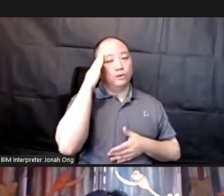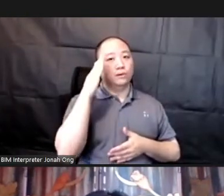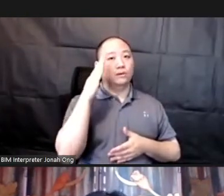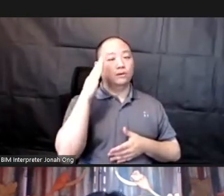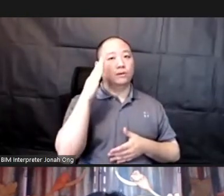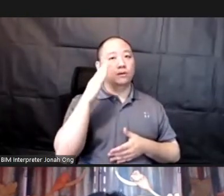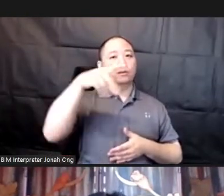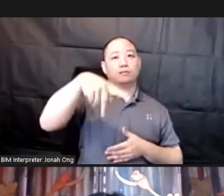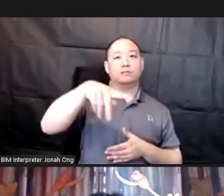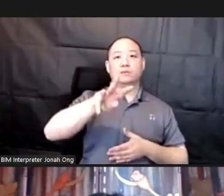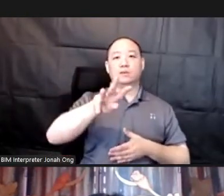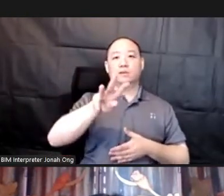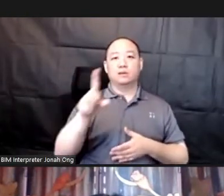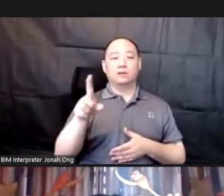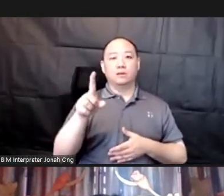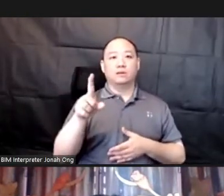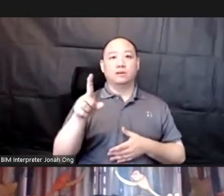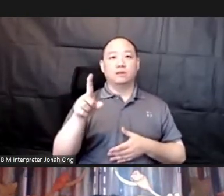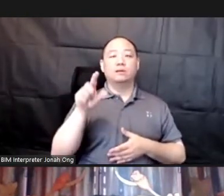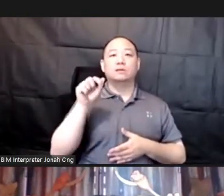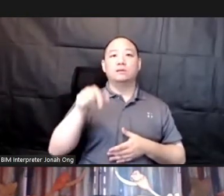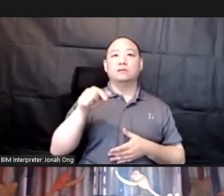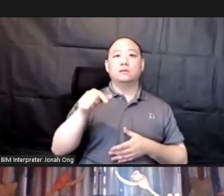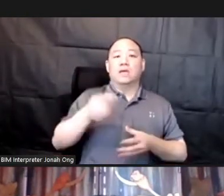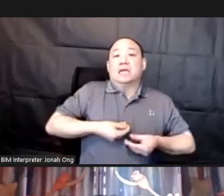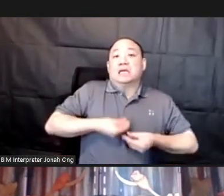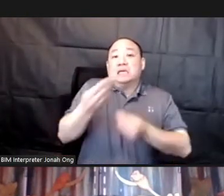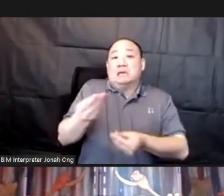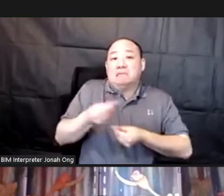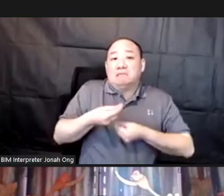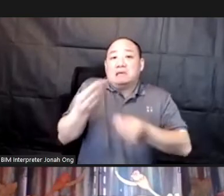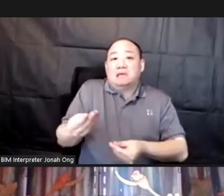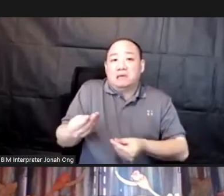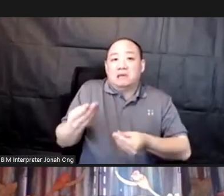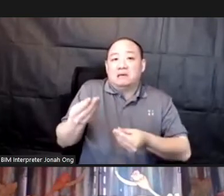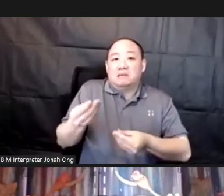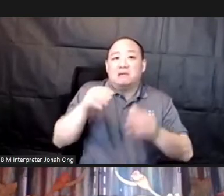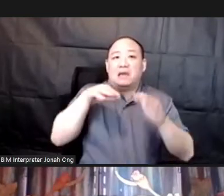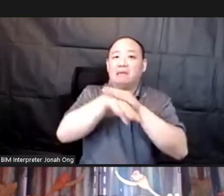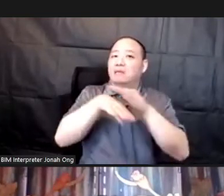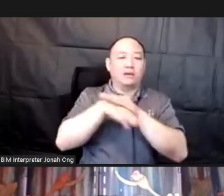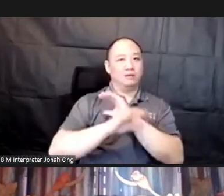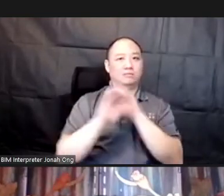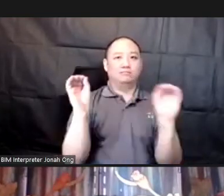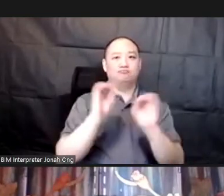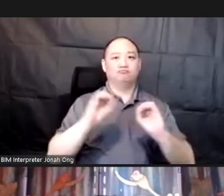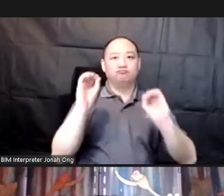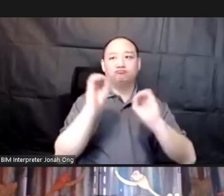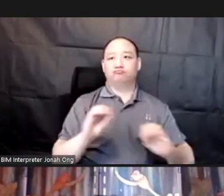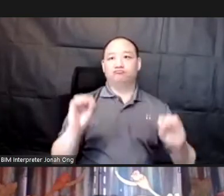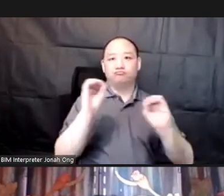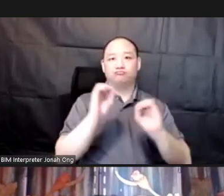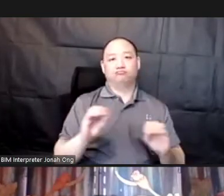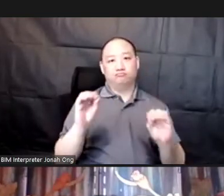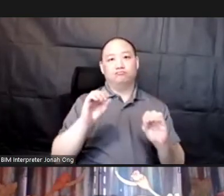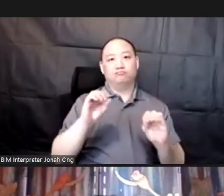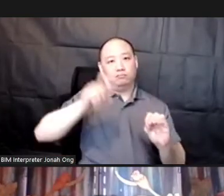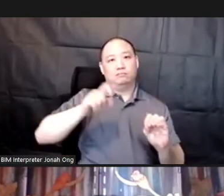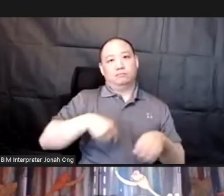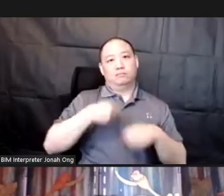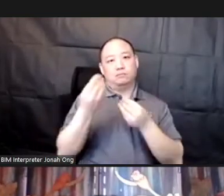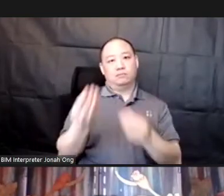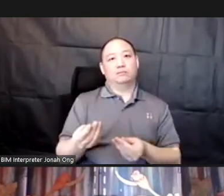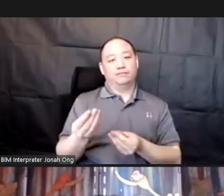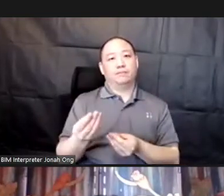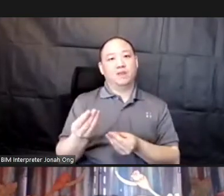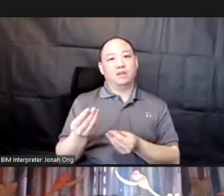being deprived from our needs. And okay, for the structural changes, how to make the